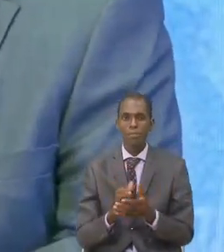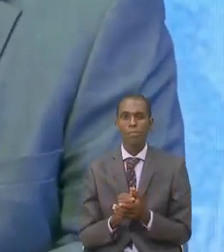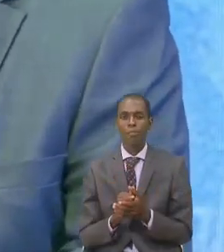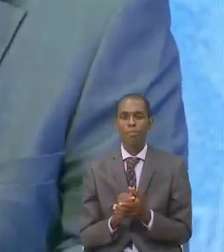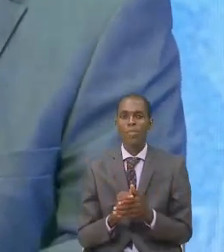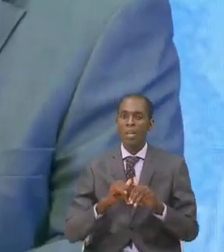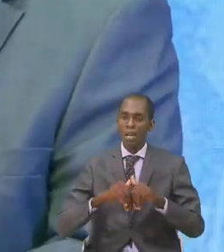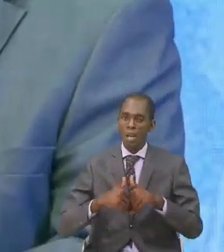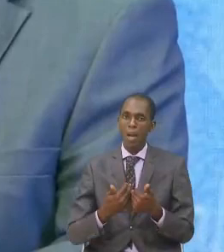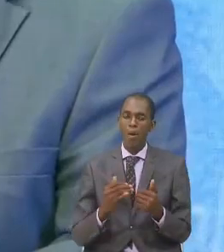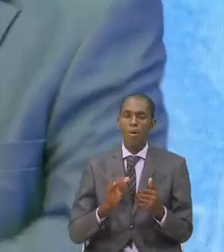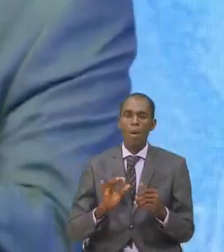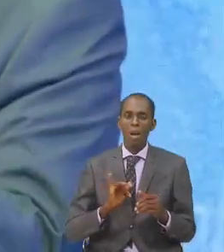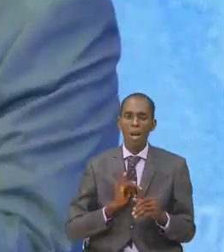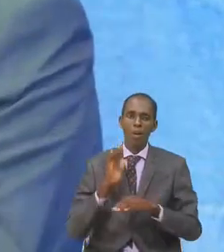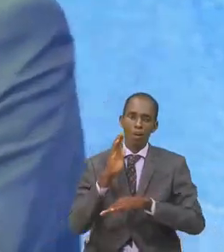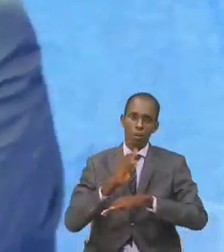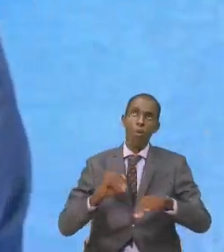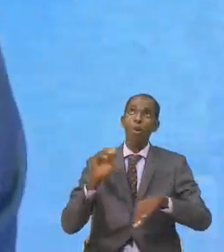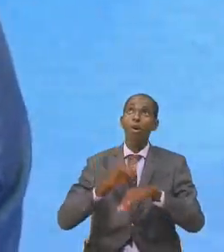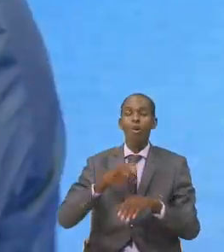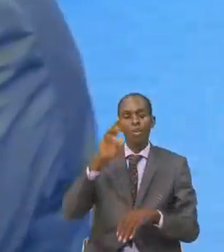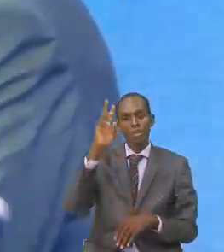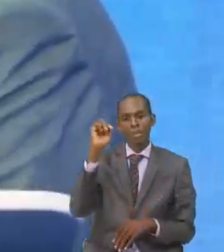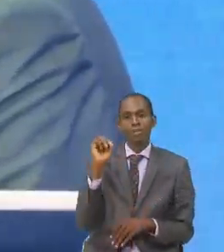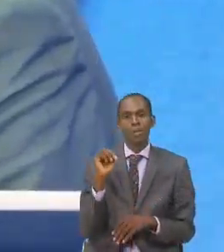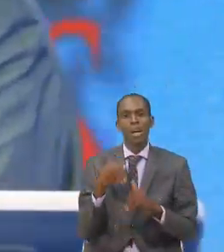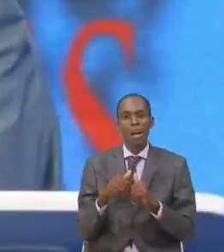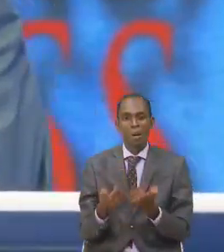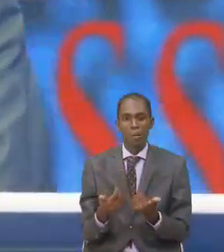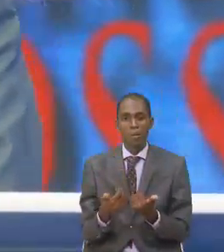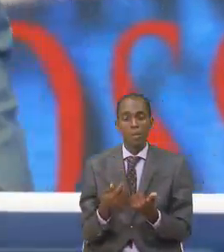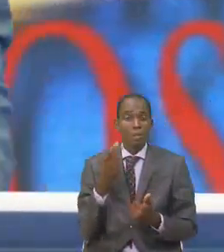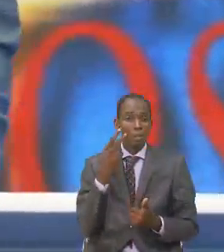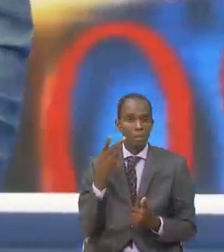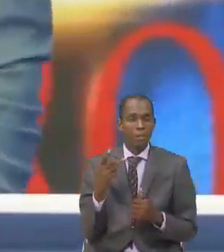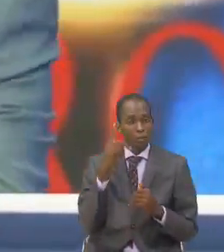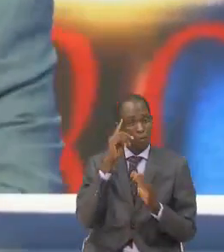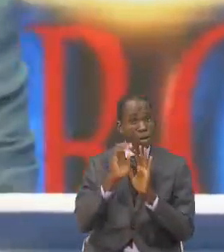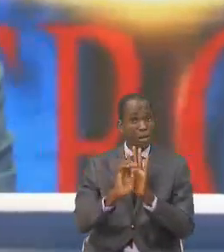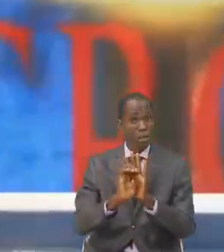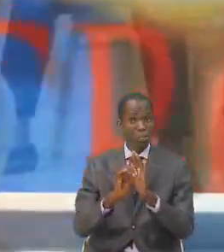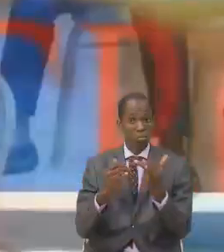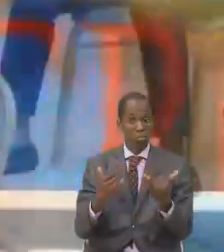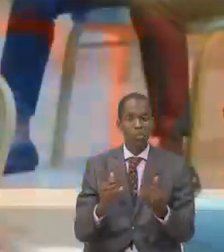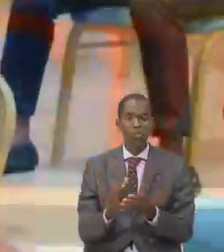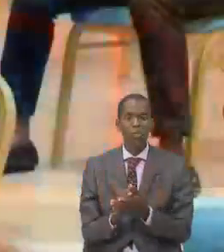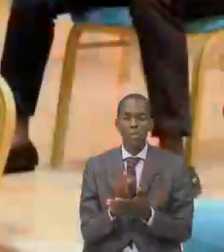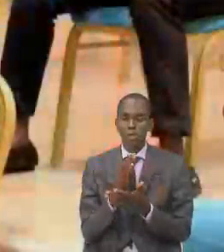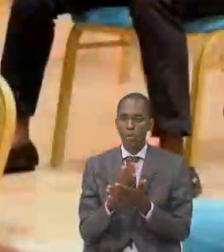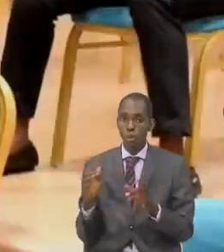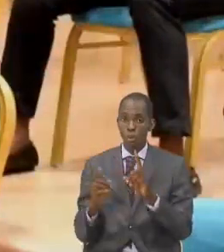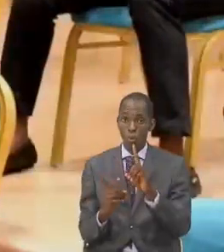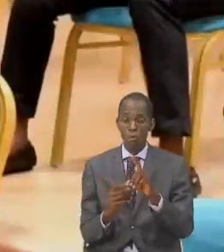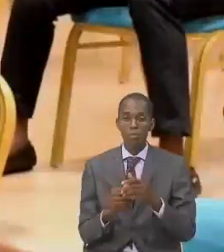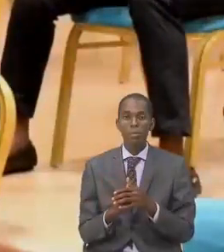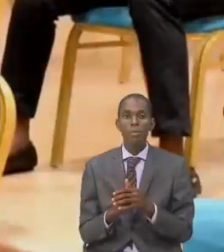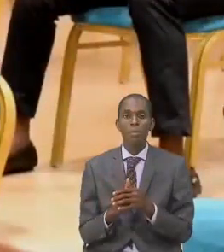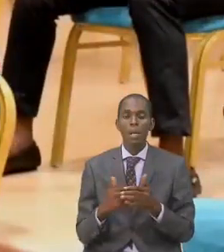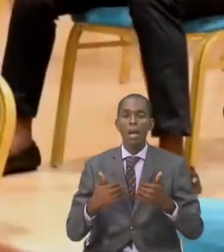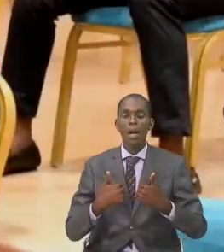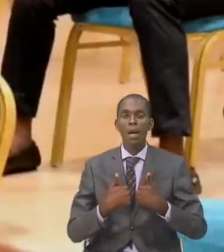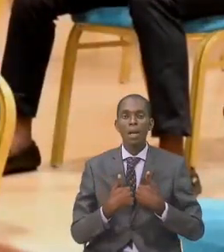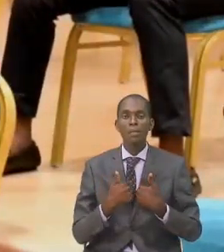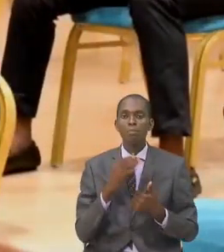while he is near. Now, how do I call upon him? How do you call upon him? Let's say,